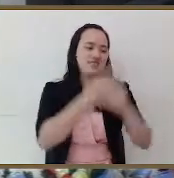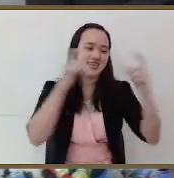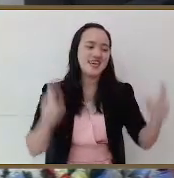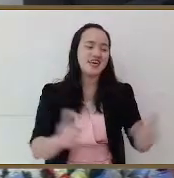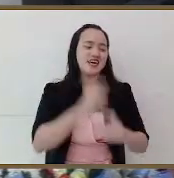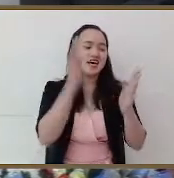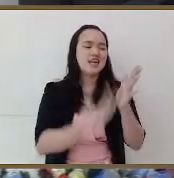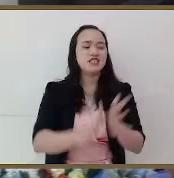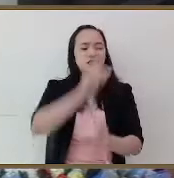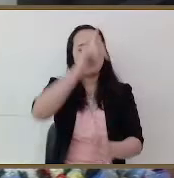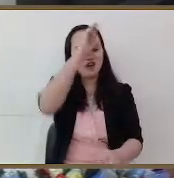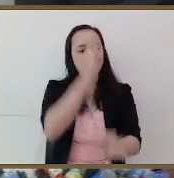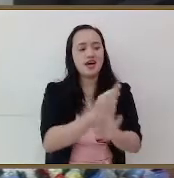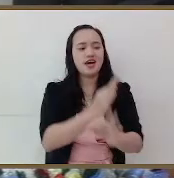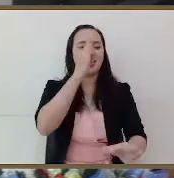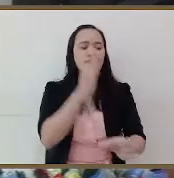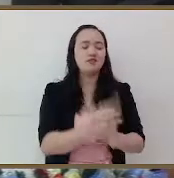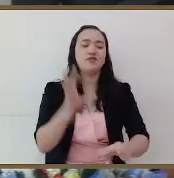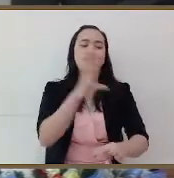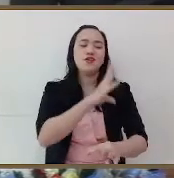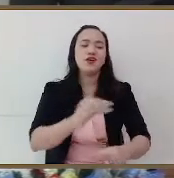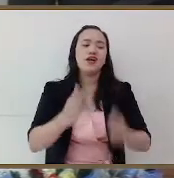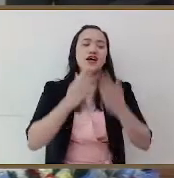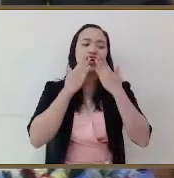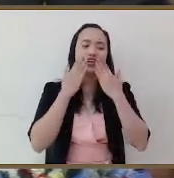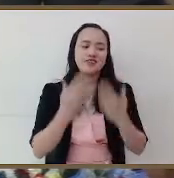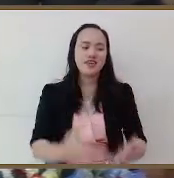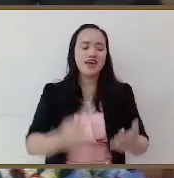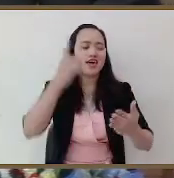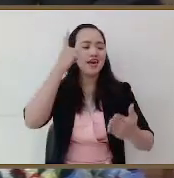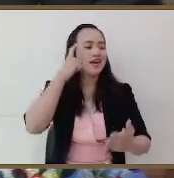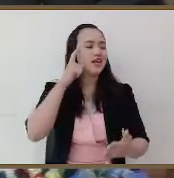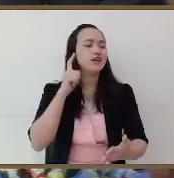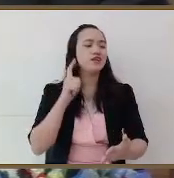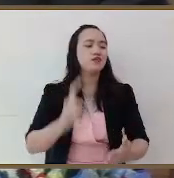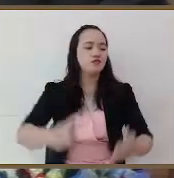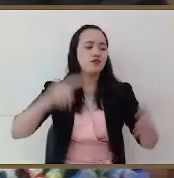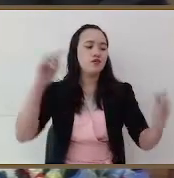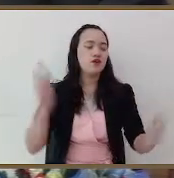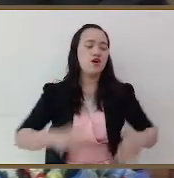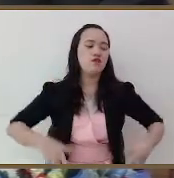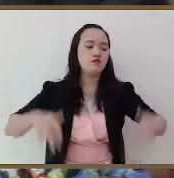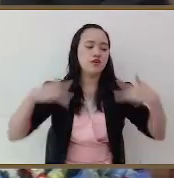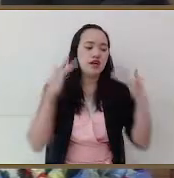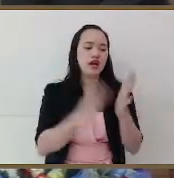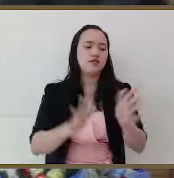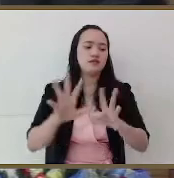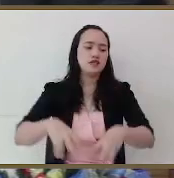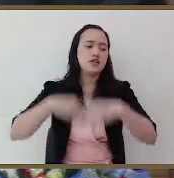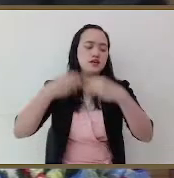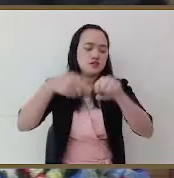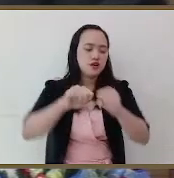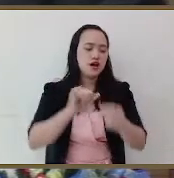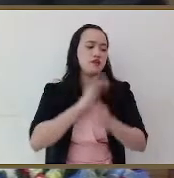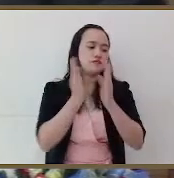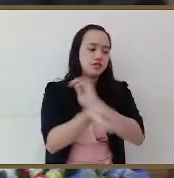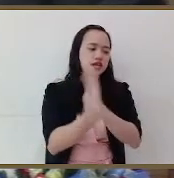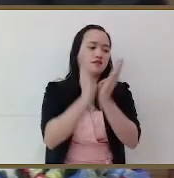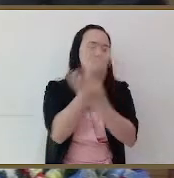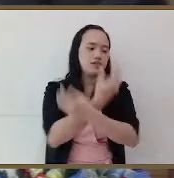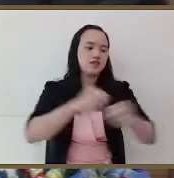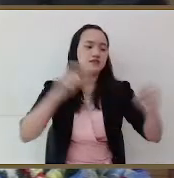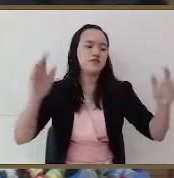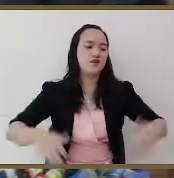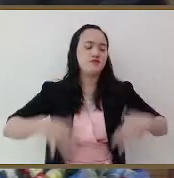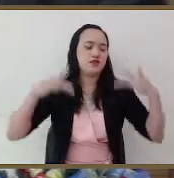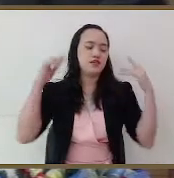every sin. He's faithful, and I'm grateful for the life that He gave so that I could be saved